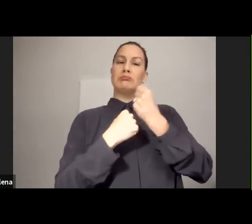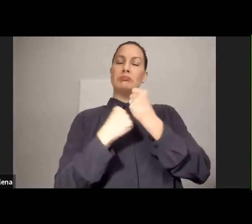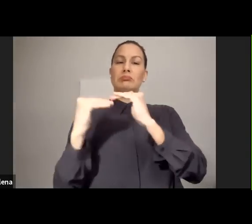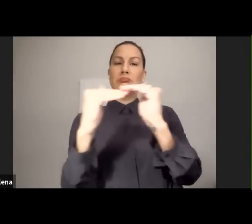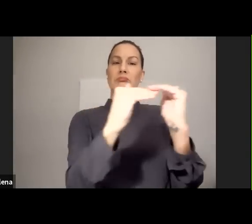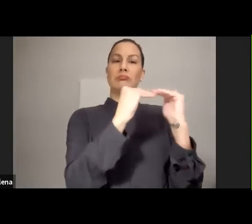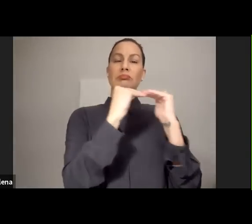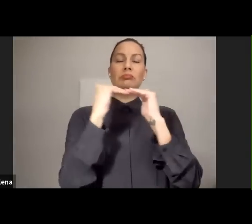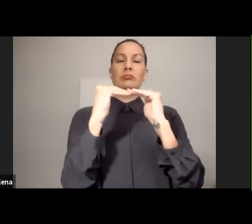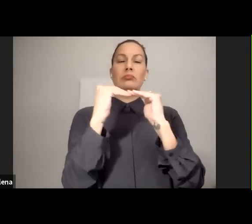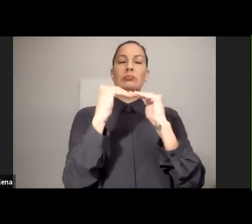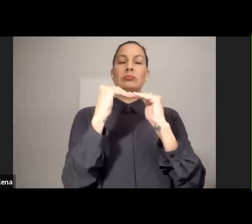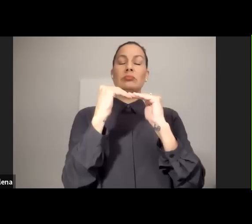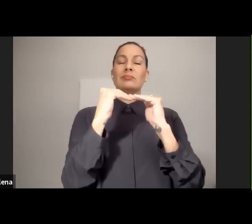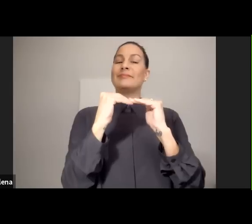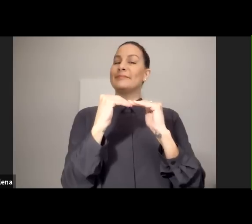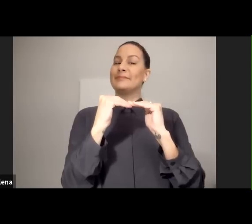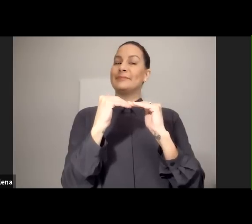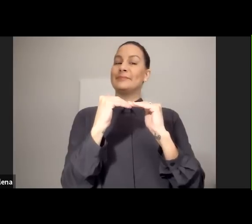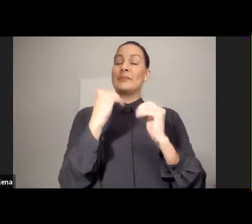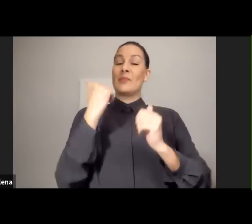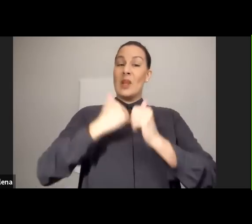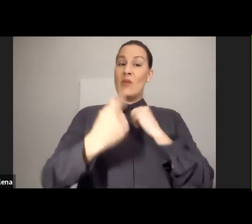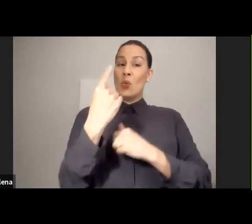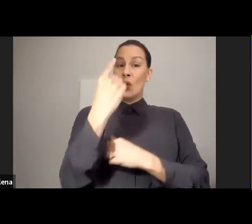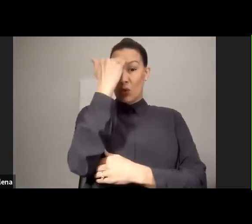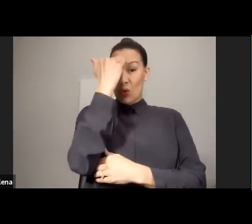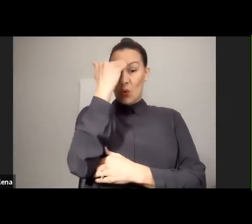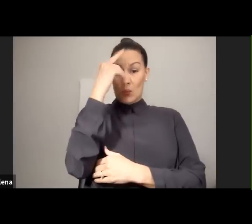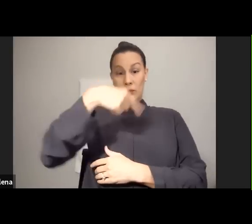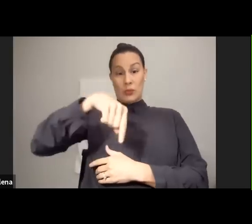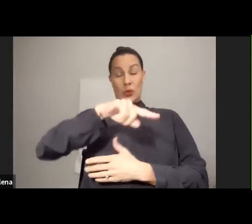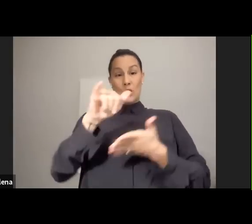knows in New York that the Black strippers